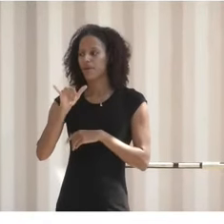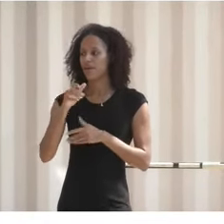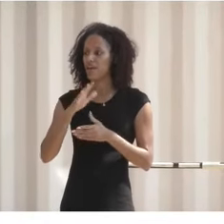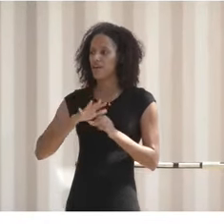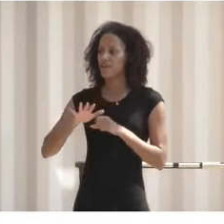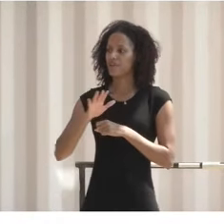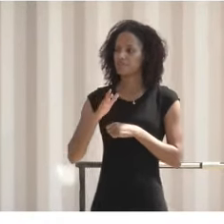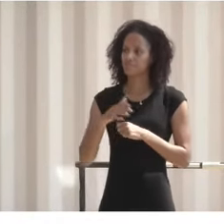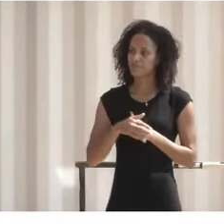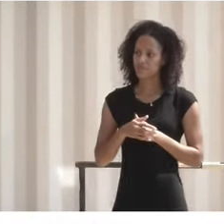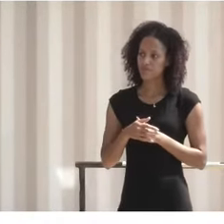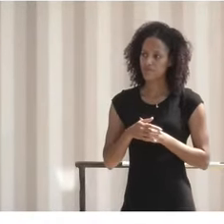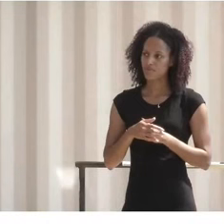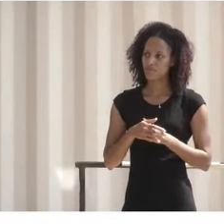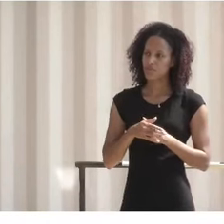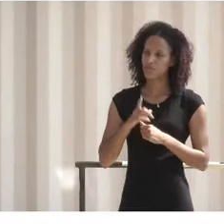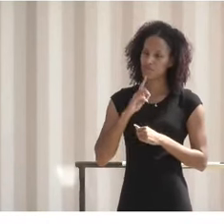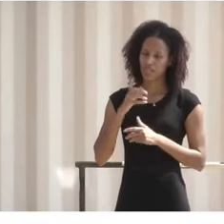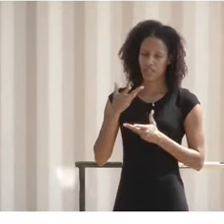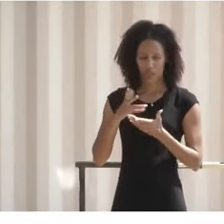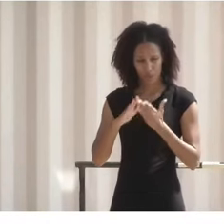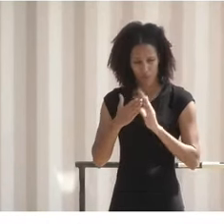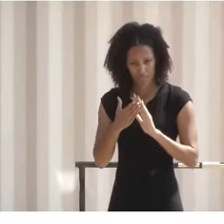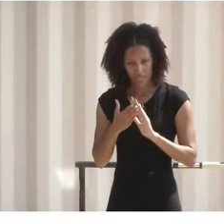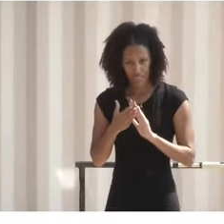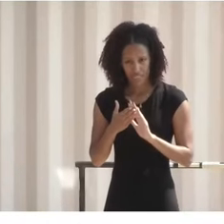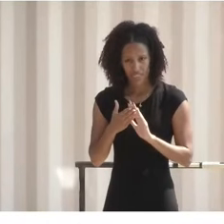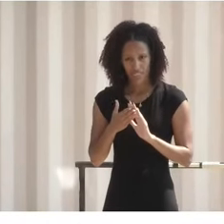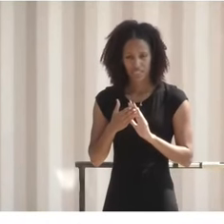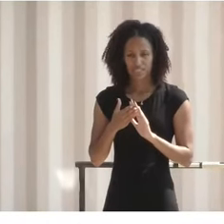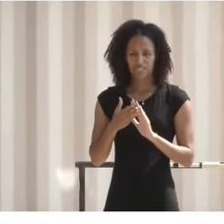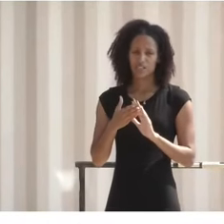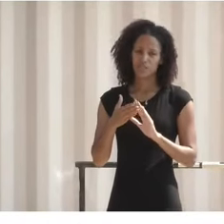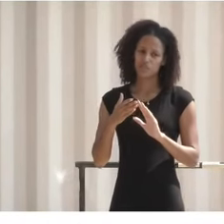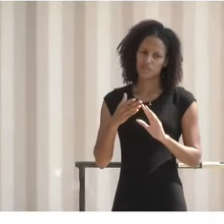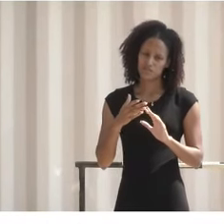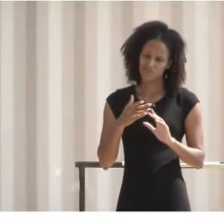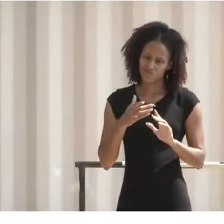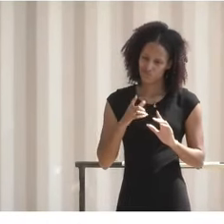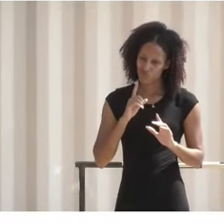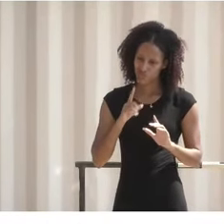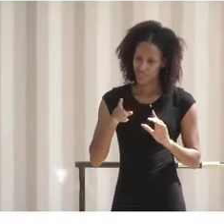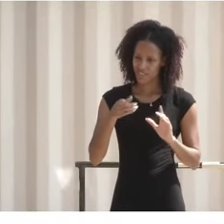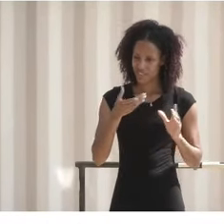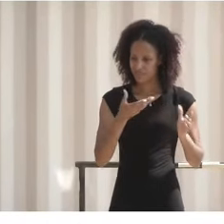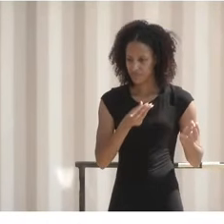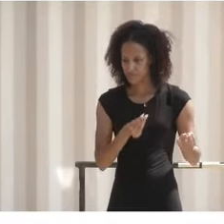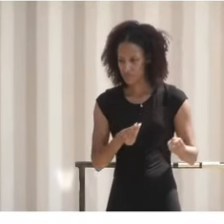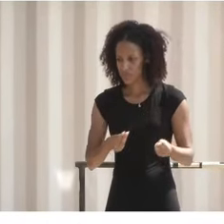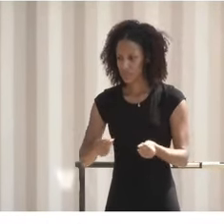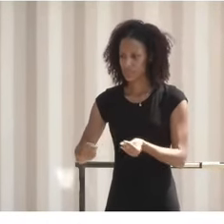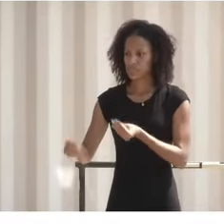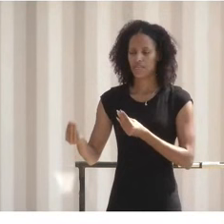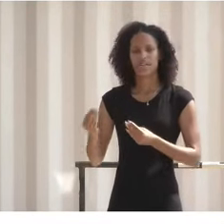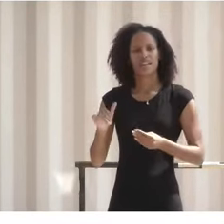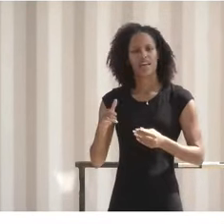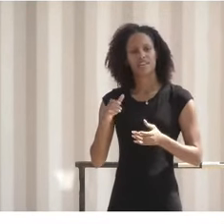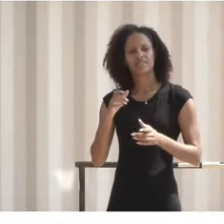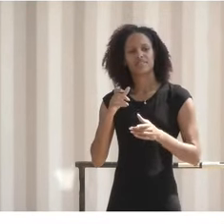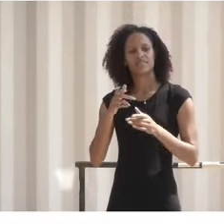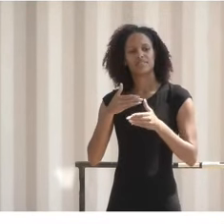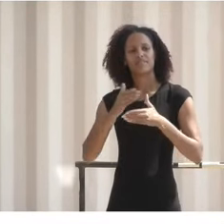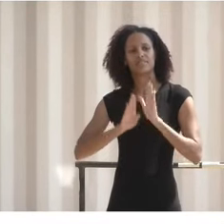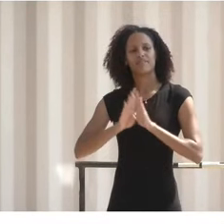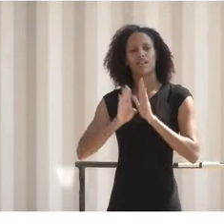shoreline and Bayview Hunters Point is that the community is really leading the equitable development plan, so that, you